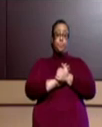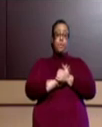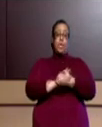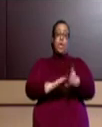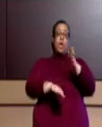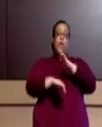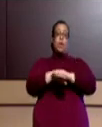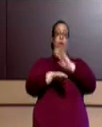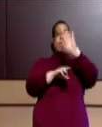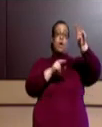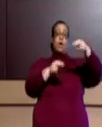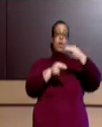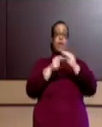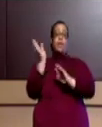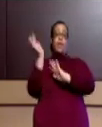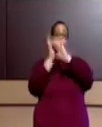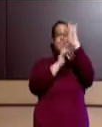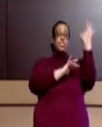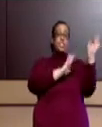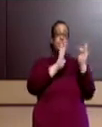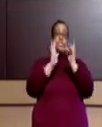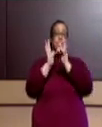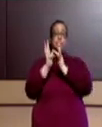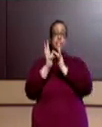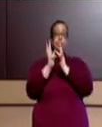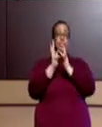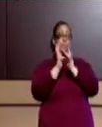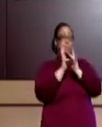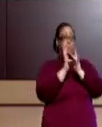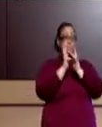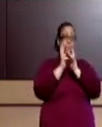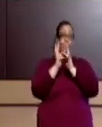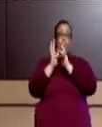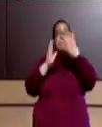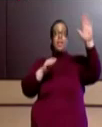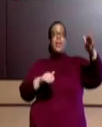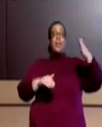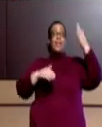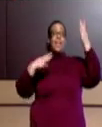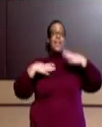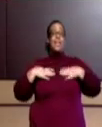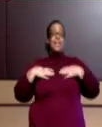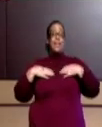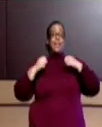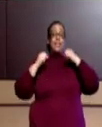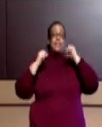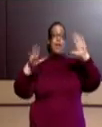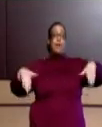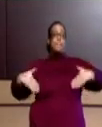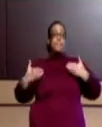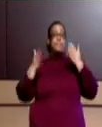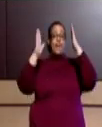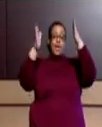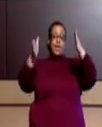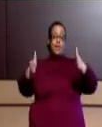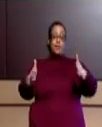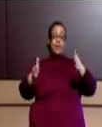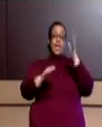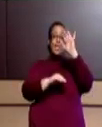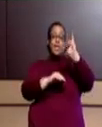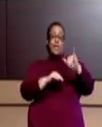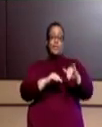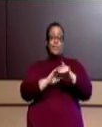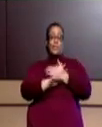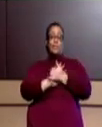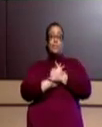Call the name of Jesus. He is our provider. Yes, he